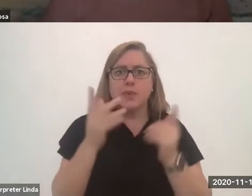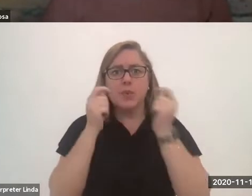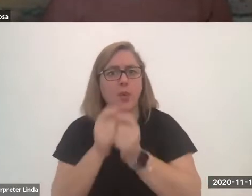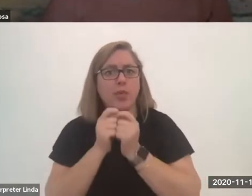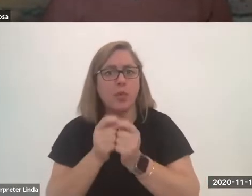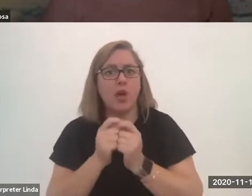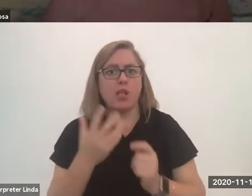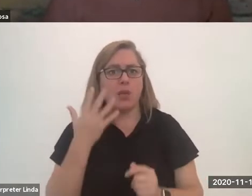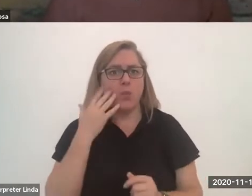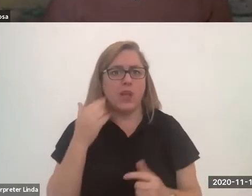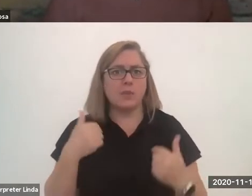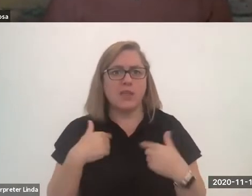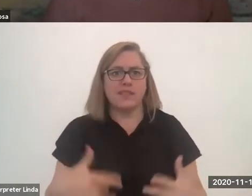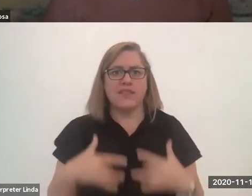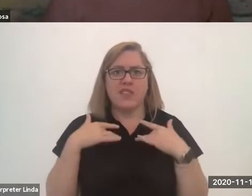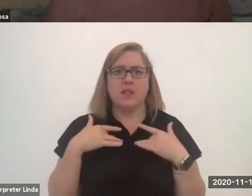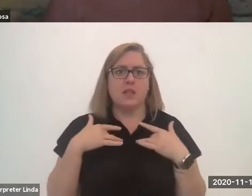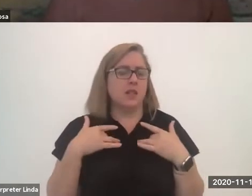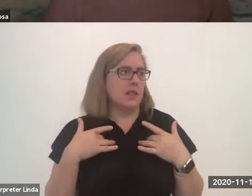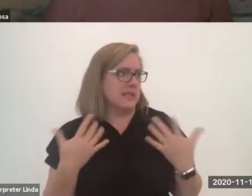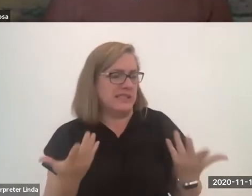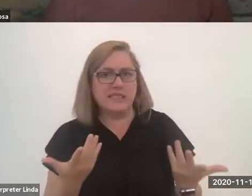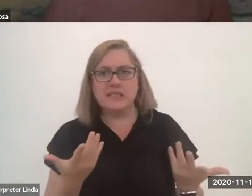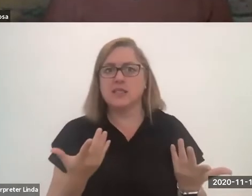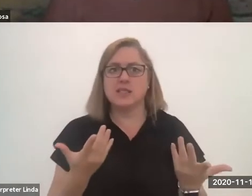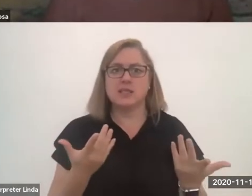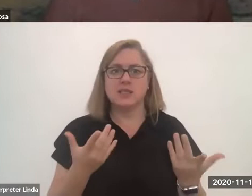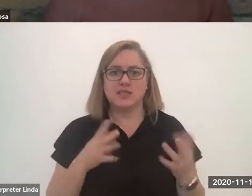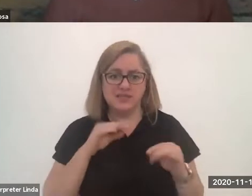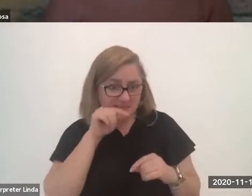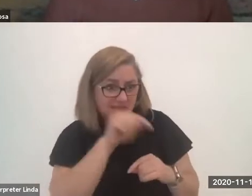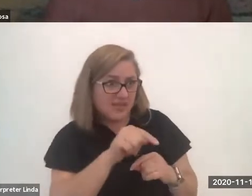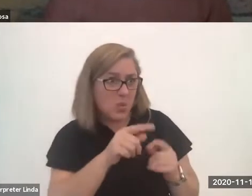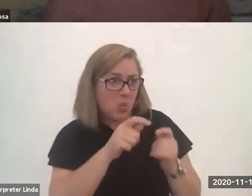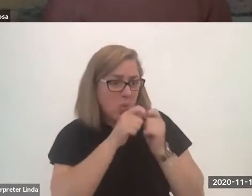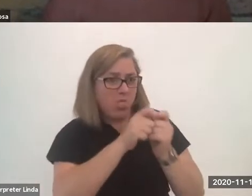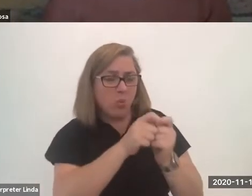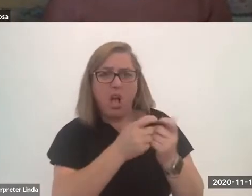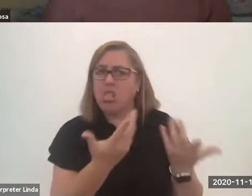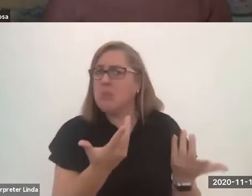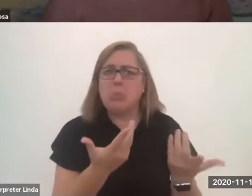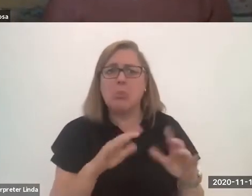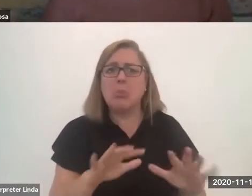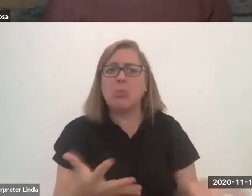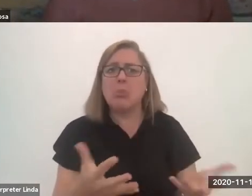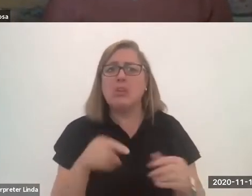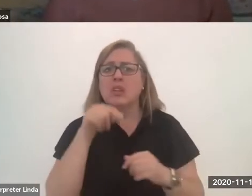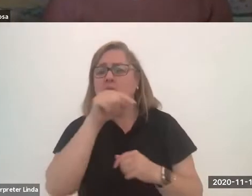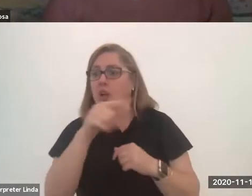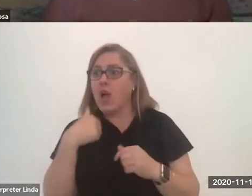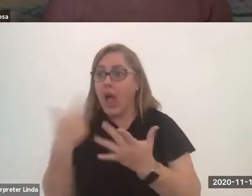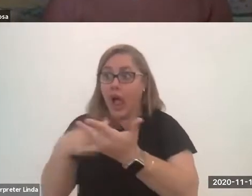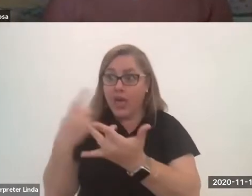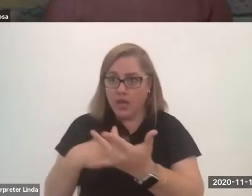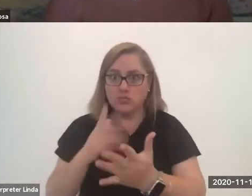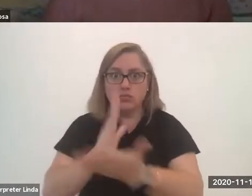when it seemed so... like lacking in function surely there's something I could do that is actually